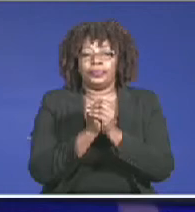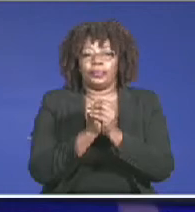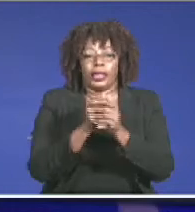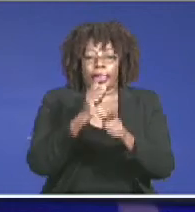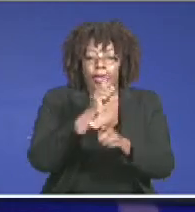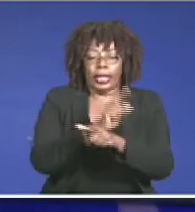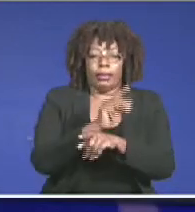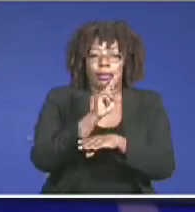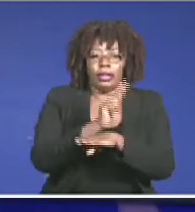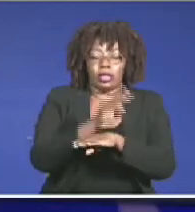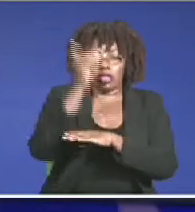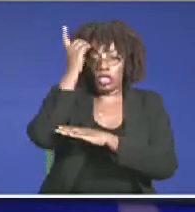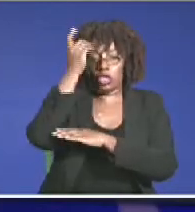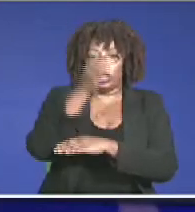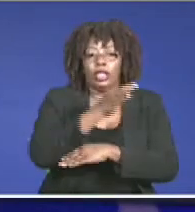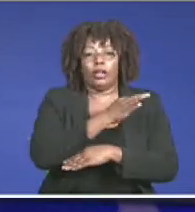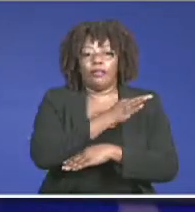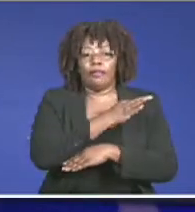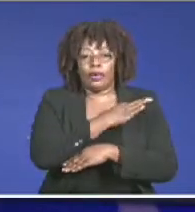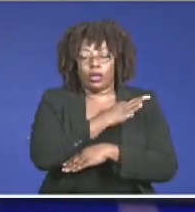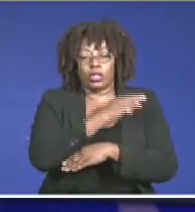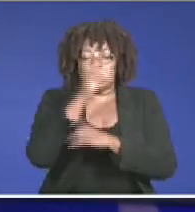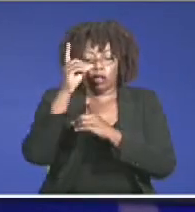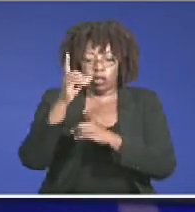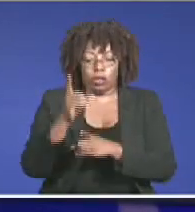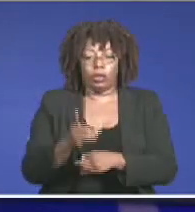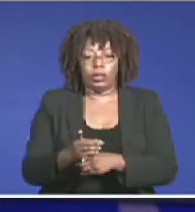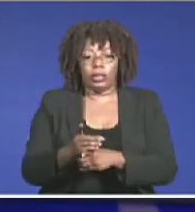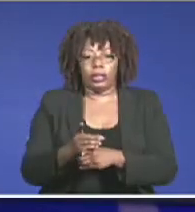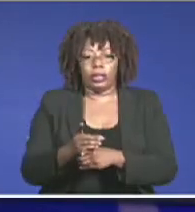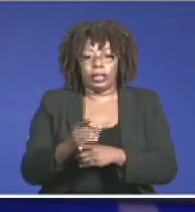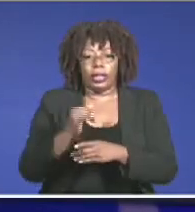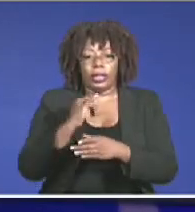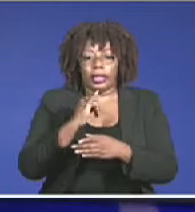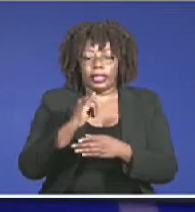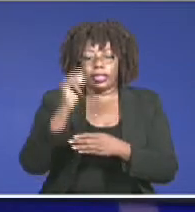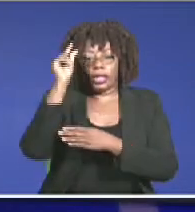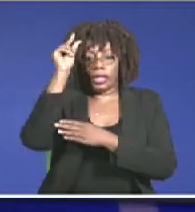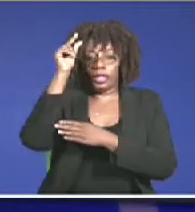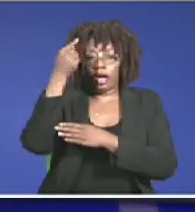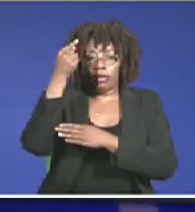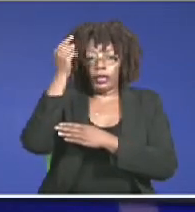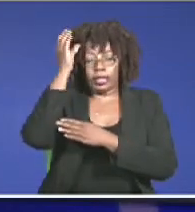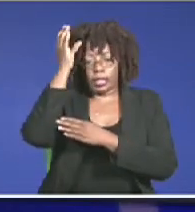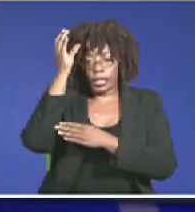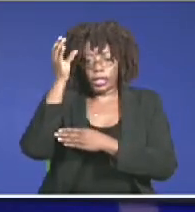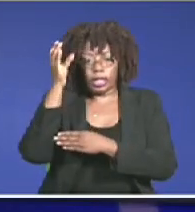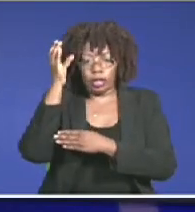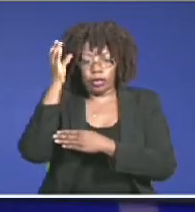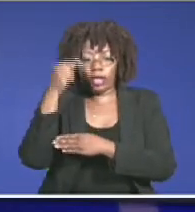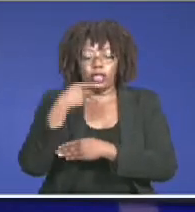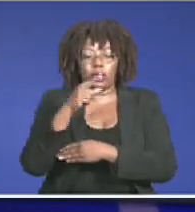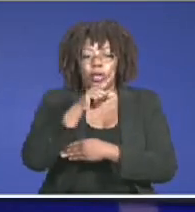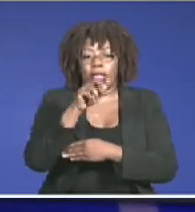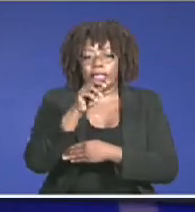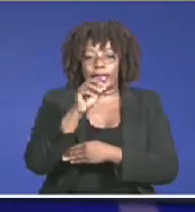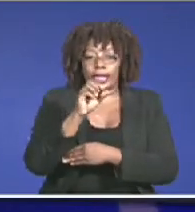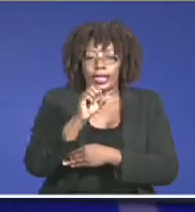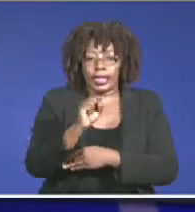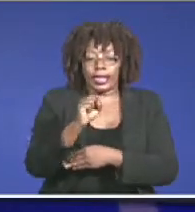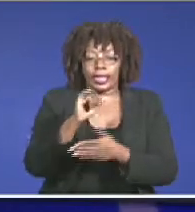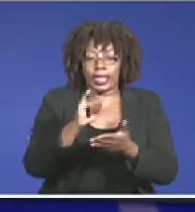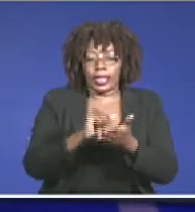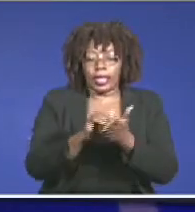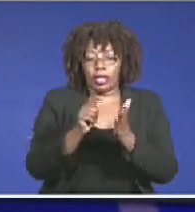Labor Minister Dion Fogg says the ruling and its implications is a matter that the government is considering. He told ZNS News that the